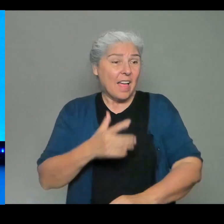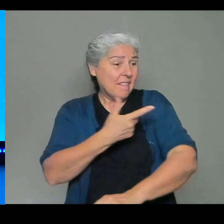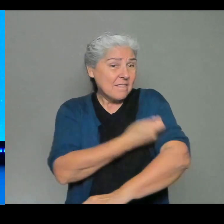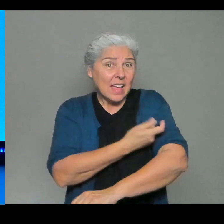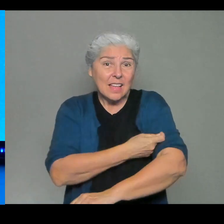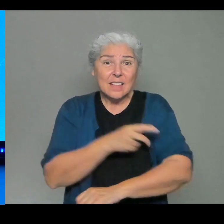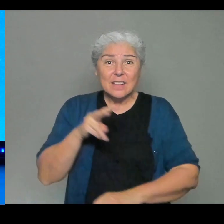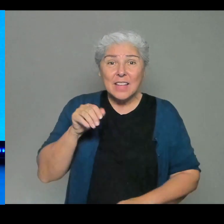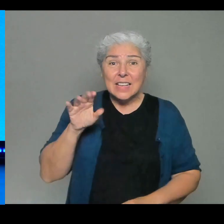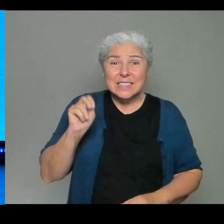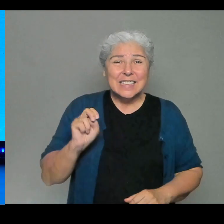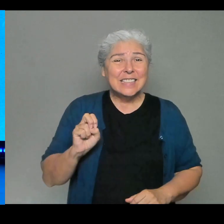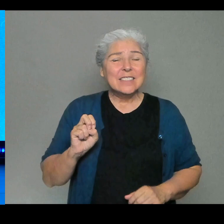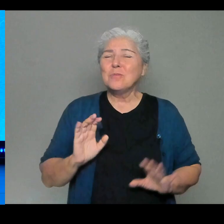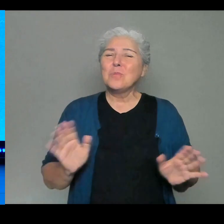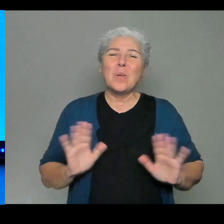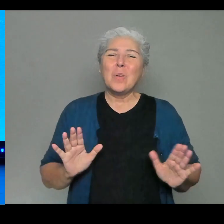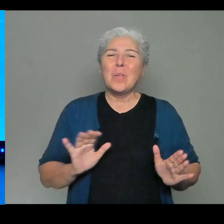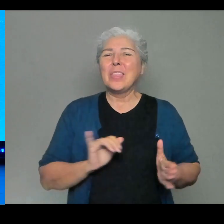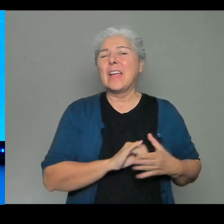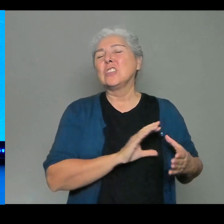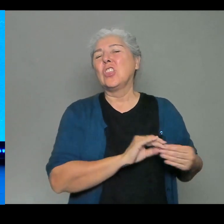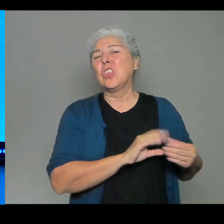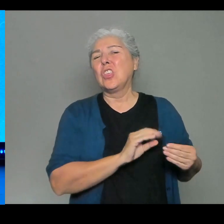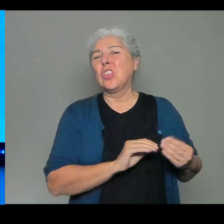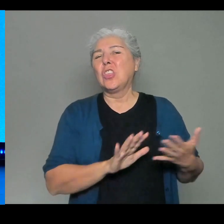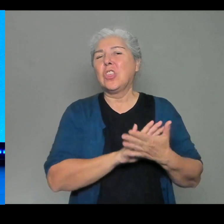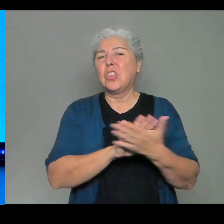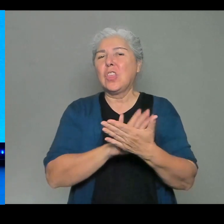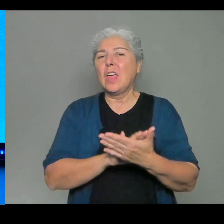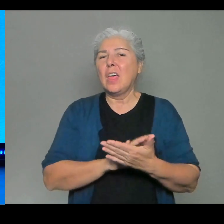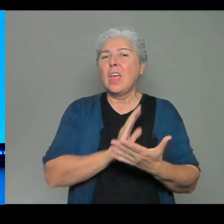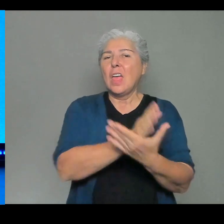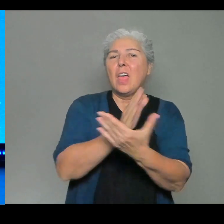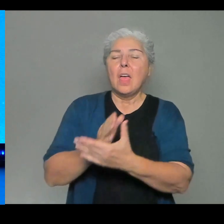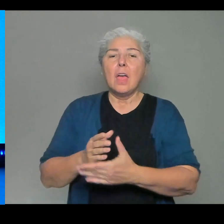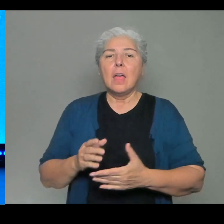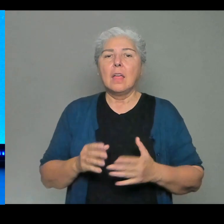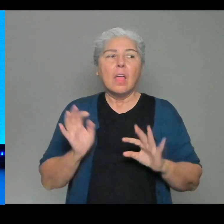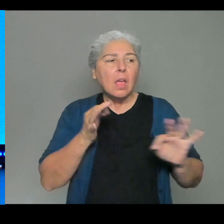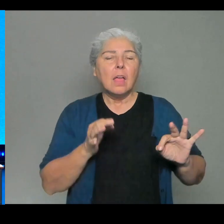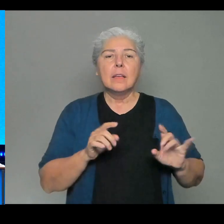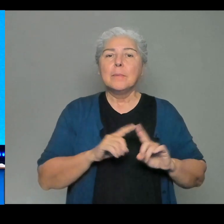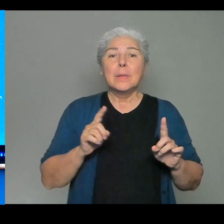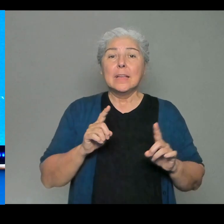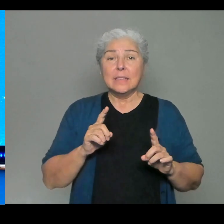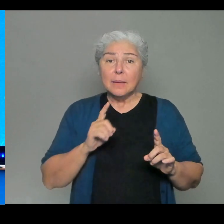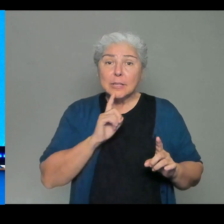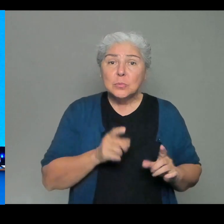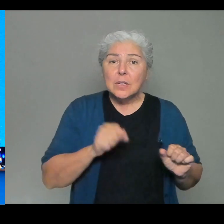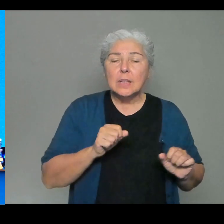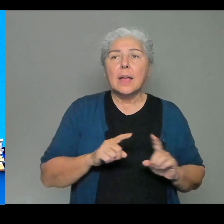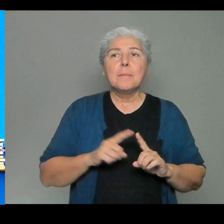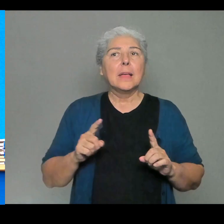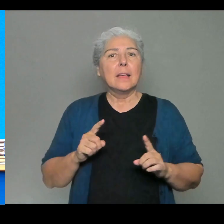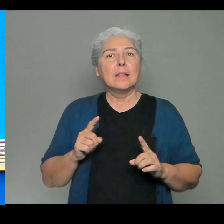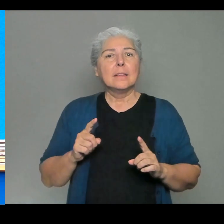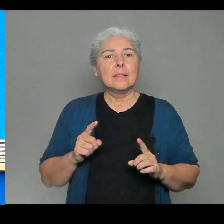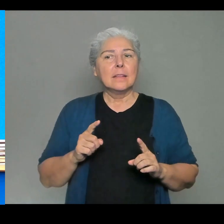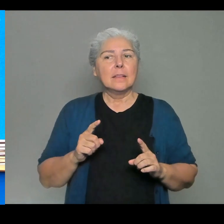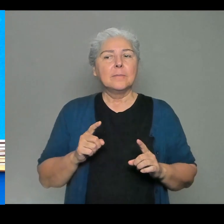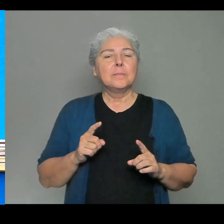and vaccines and all. That's all a sideshow. It's all for real, but it is all part of a bigger plan to